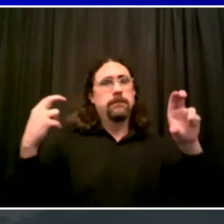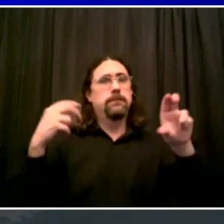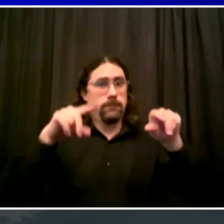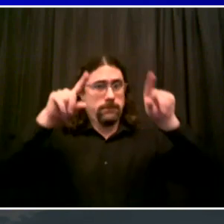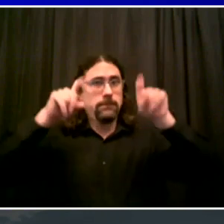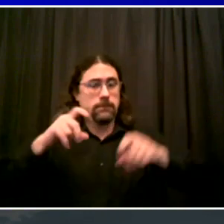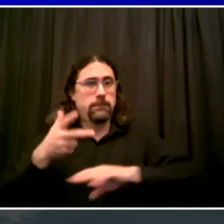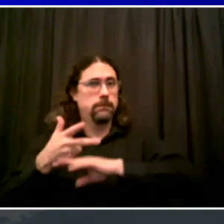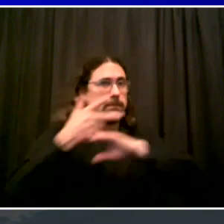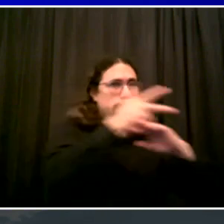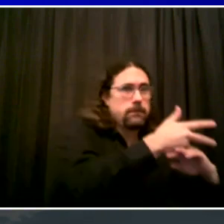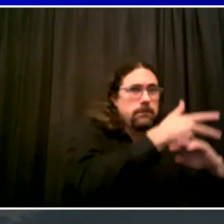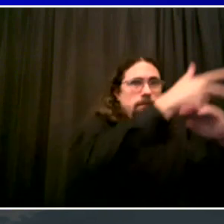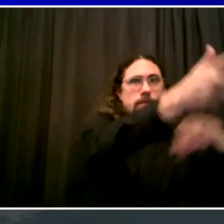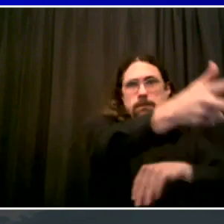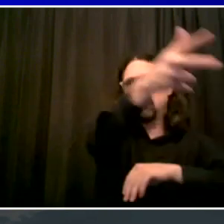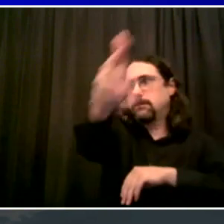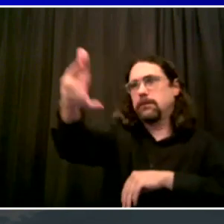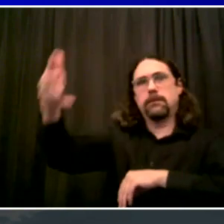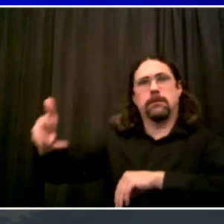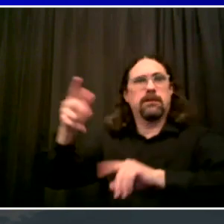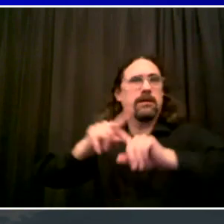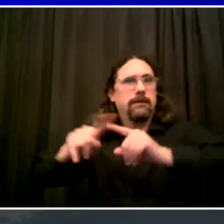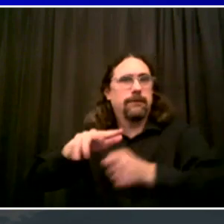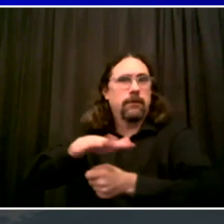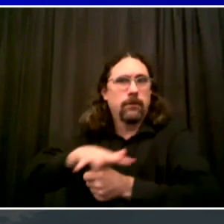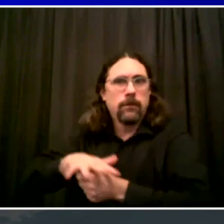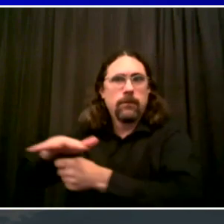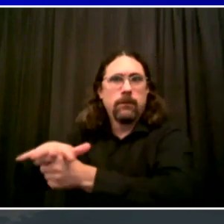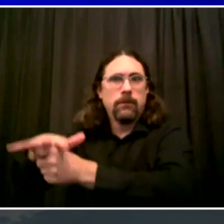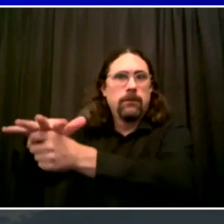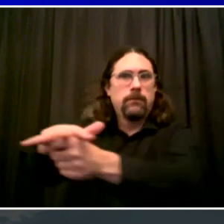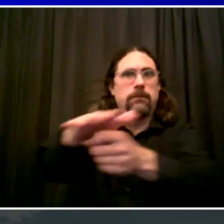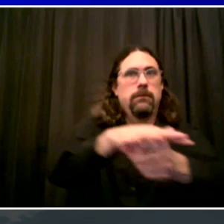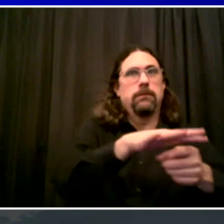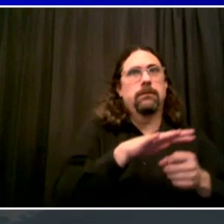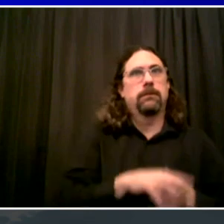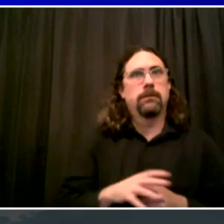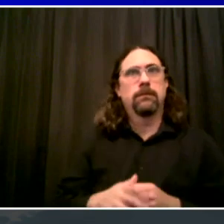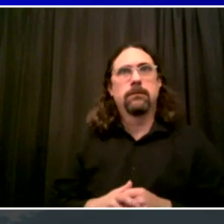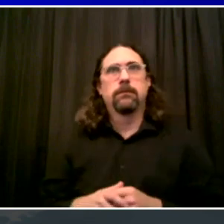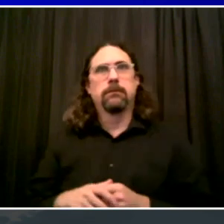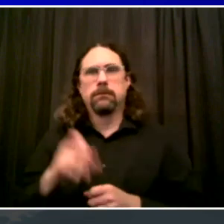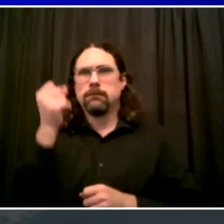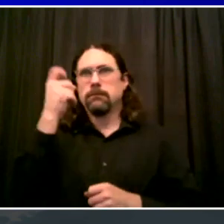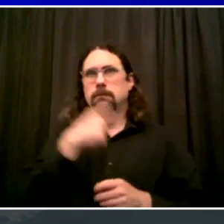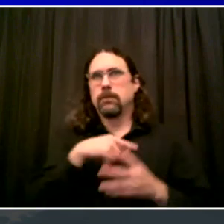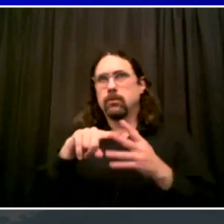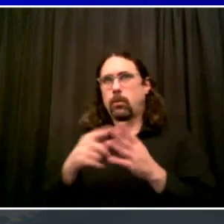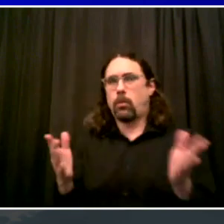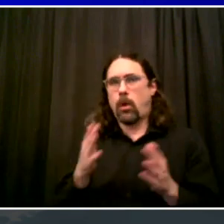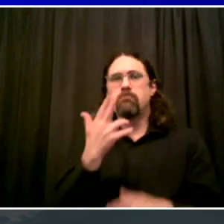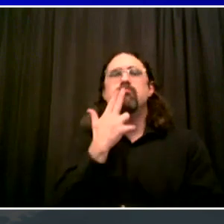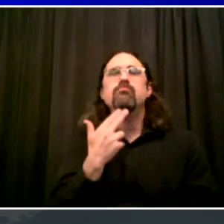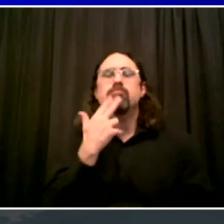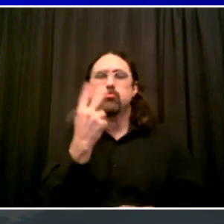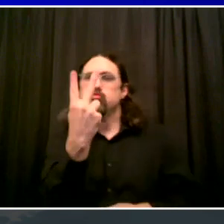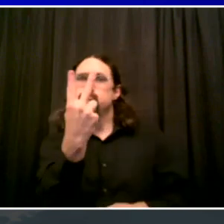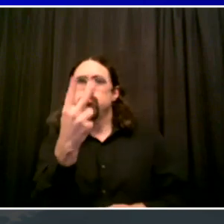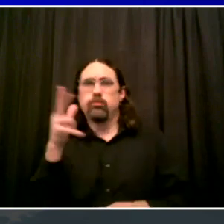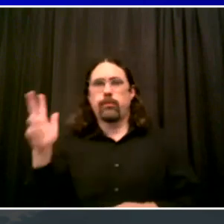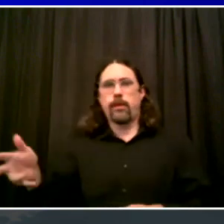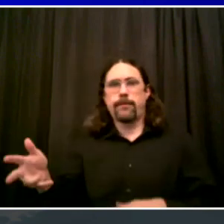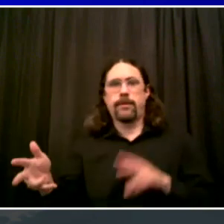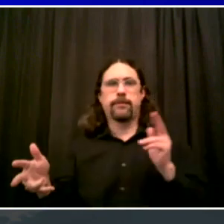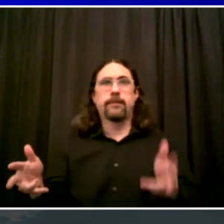you. We're starting in 2 neighborhoods next week, Soundview in the Bronx and Kew Gardens in Queens, and they'll be